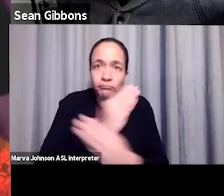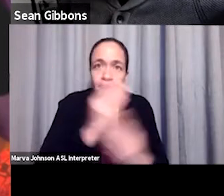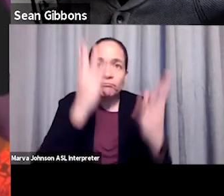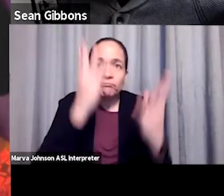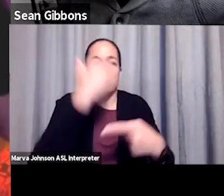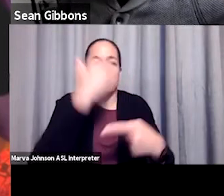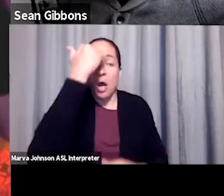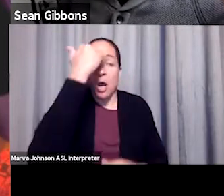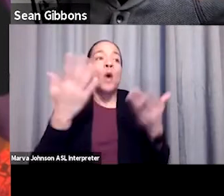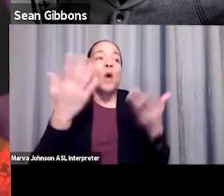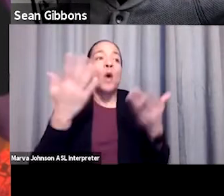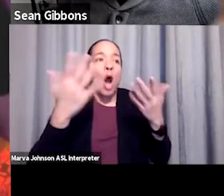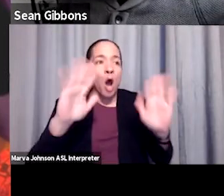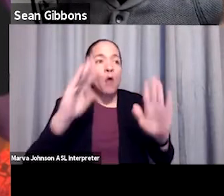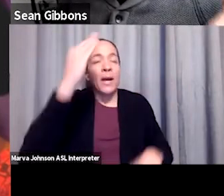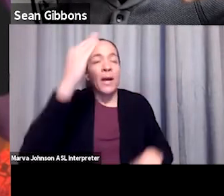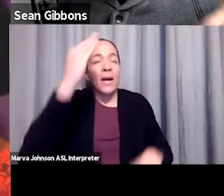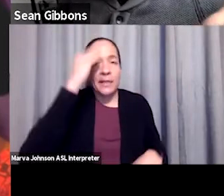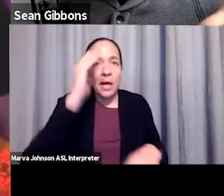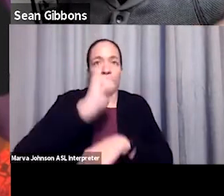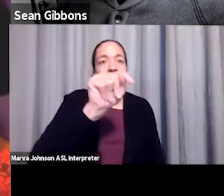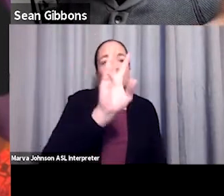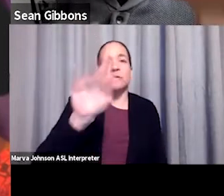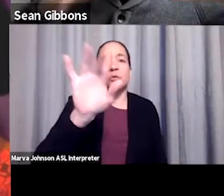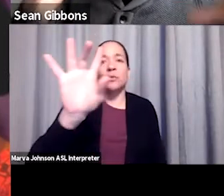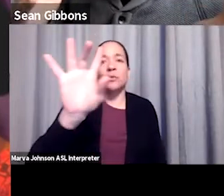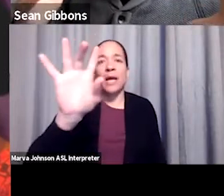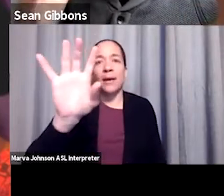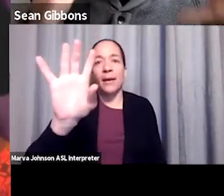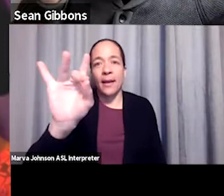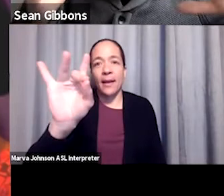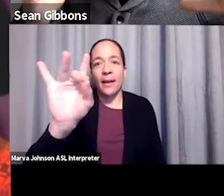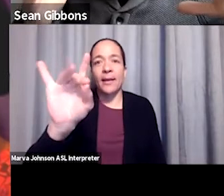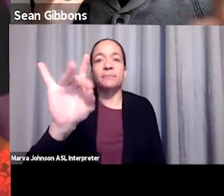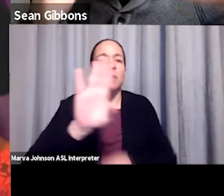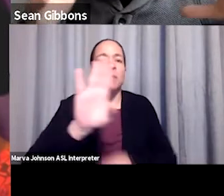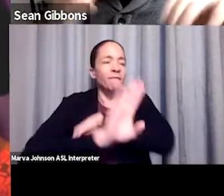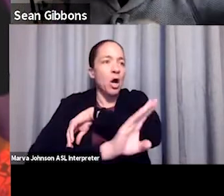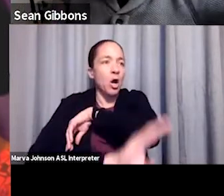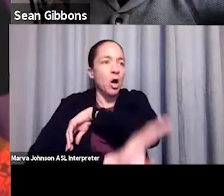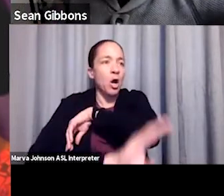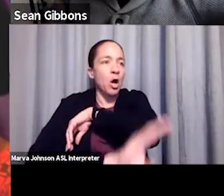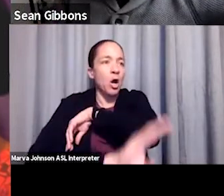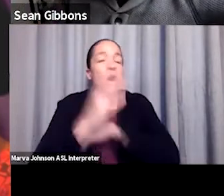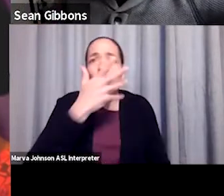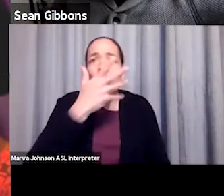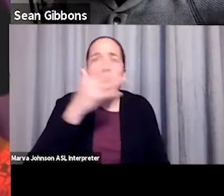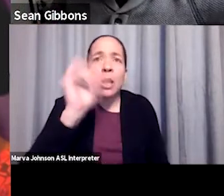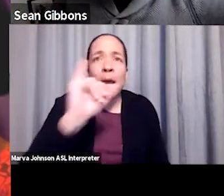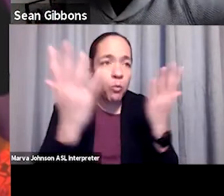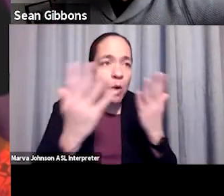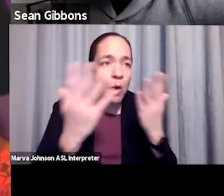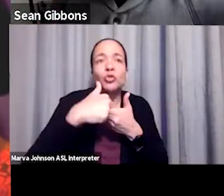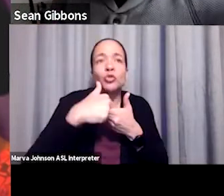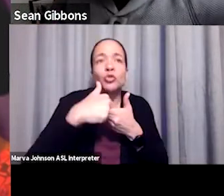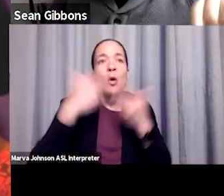through 8th. So that's this fall. What that's going to look like, who's going to be with us, what kind of format we're going to be in is all to be determined. So stay tuned. We'll keep you up